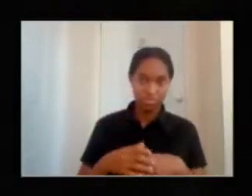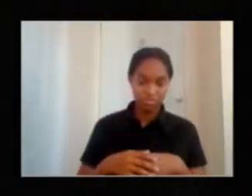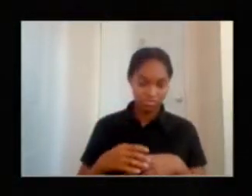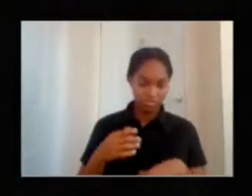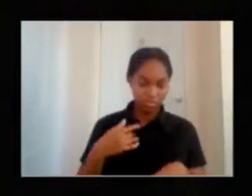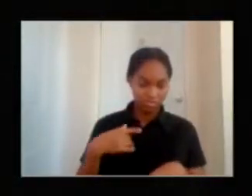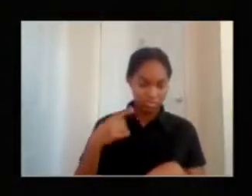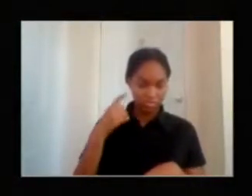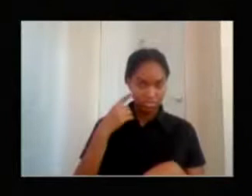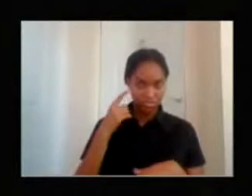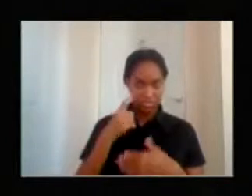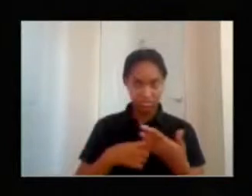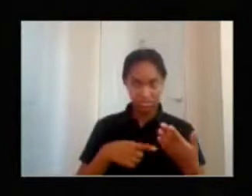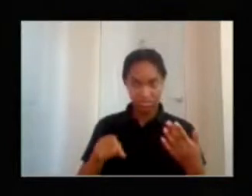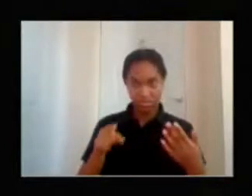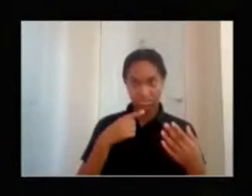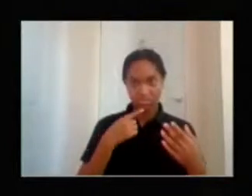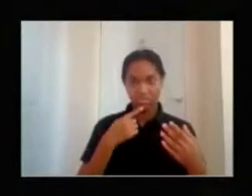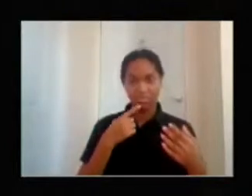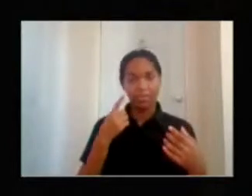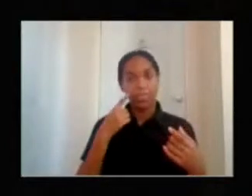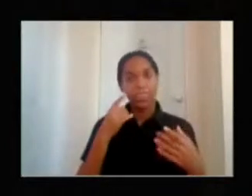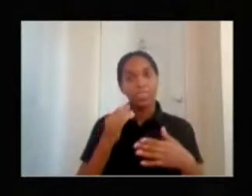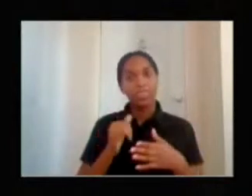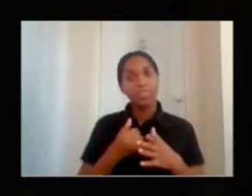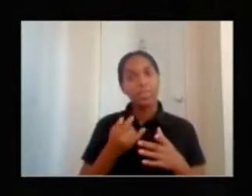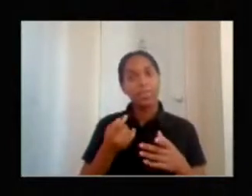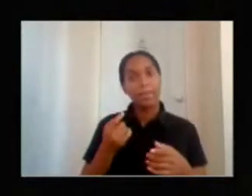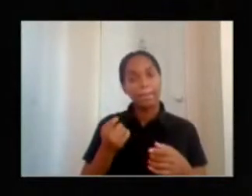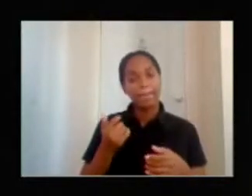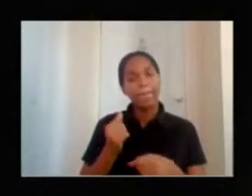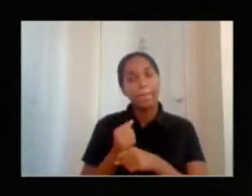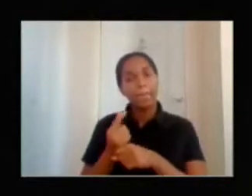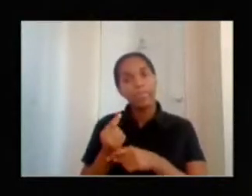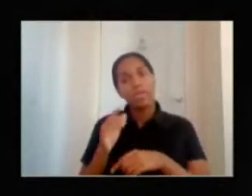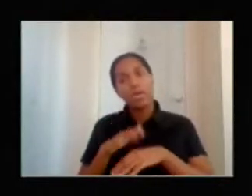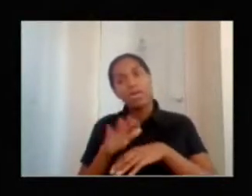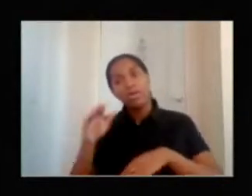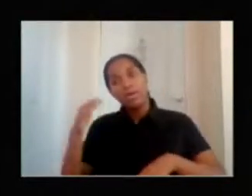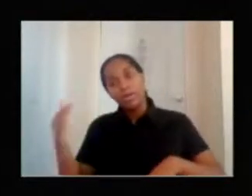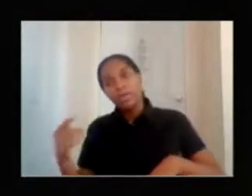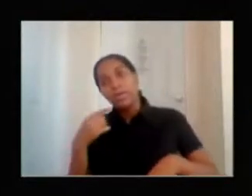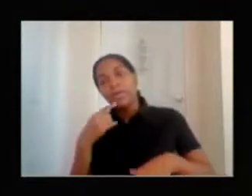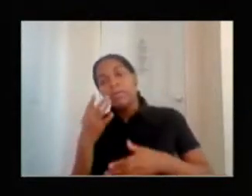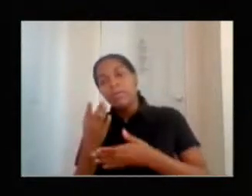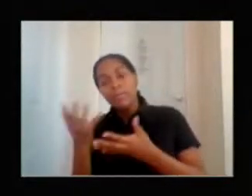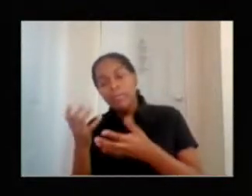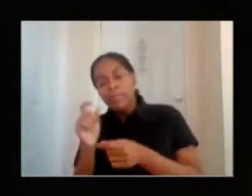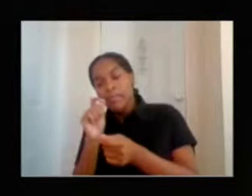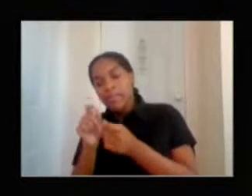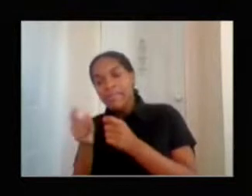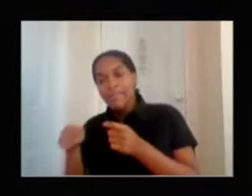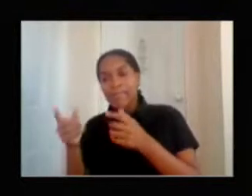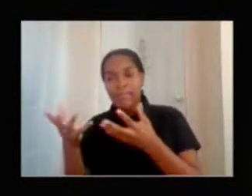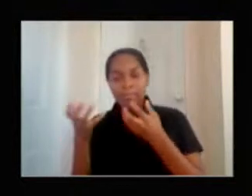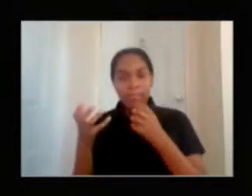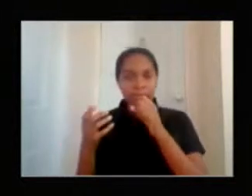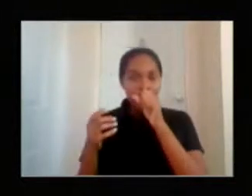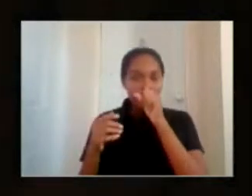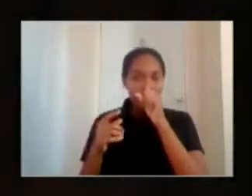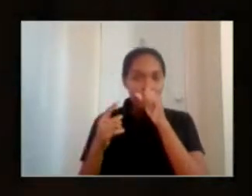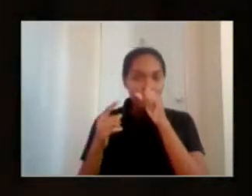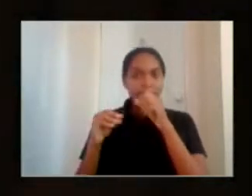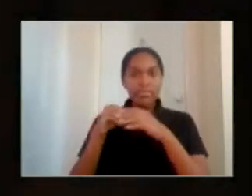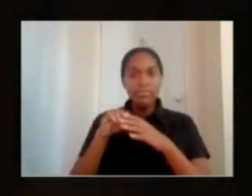people have said, I think there's a little bit of work to be done on your side to say exactly what it is you want to be in that first